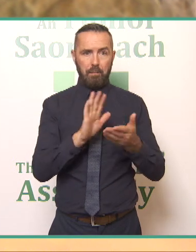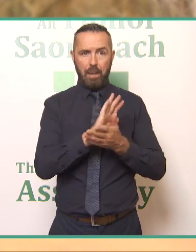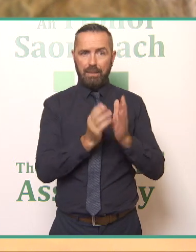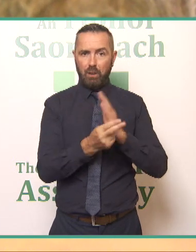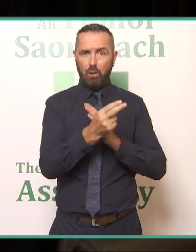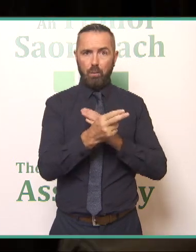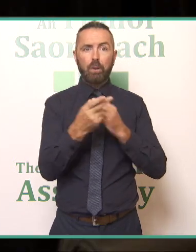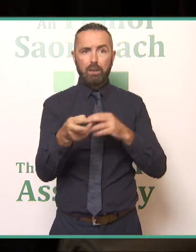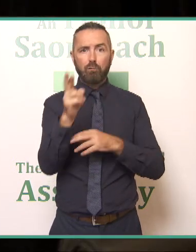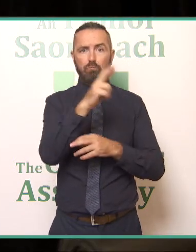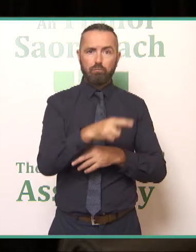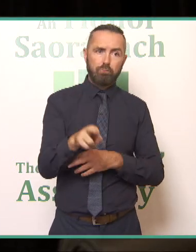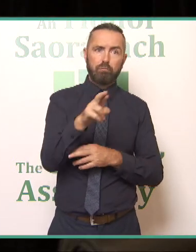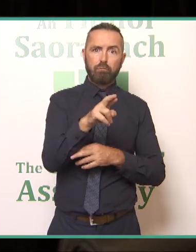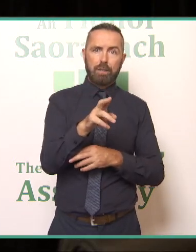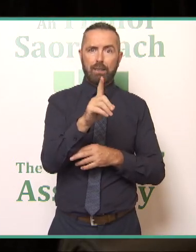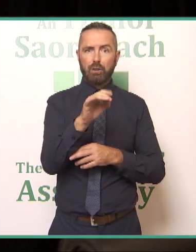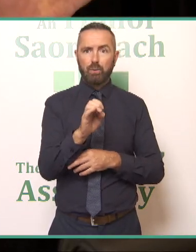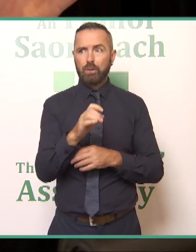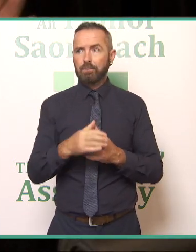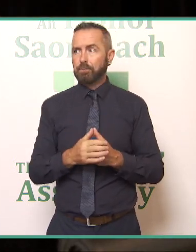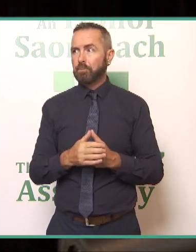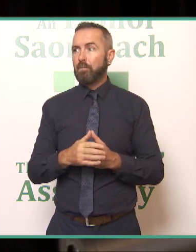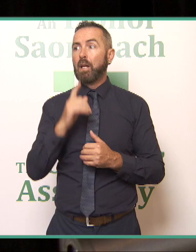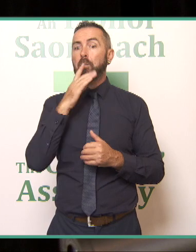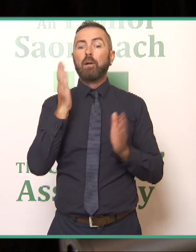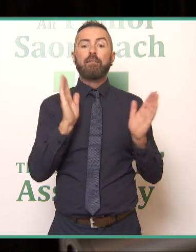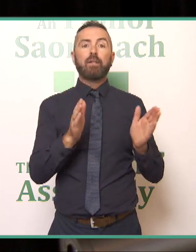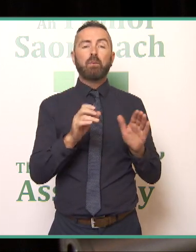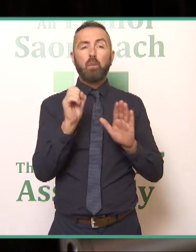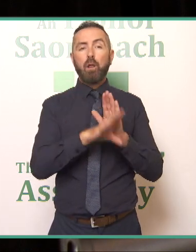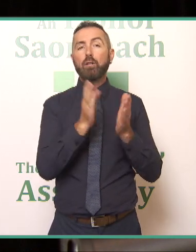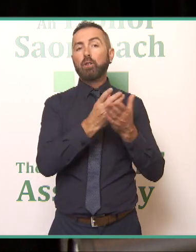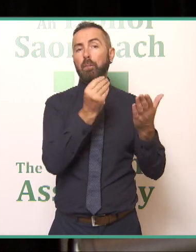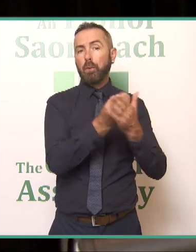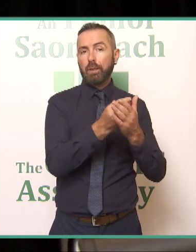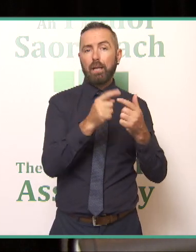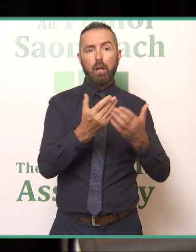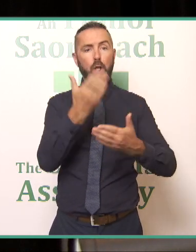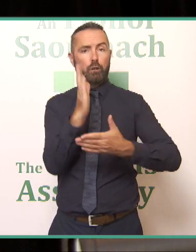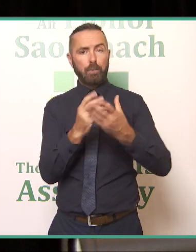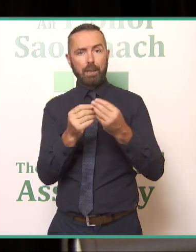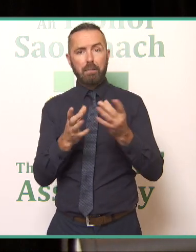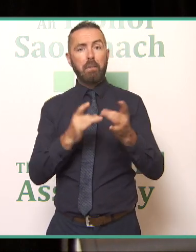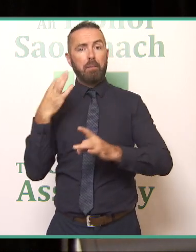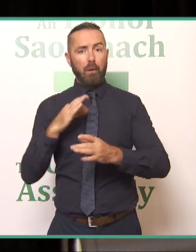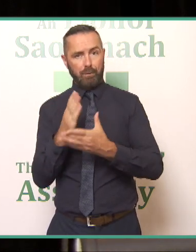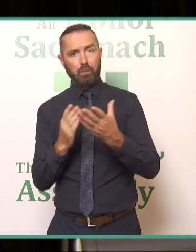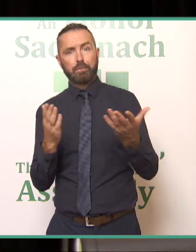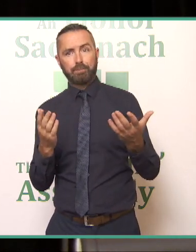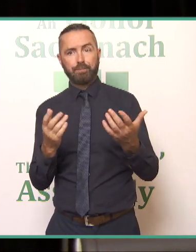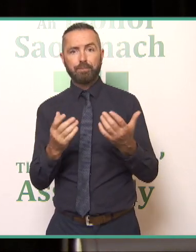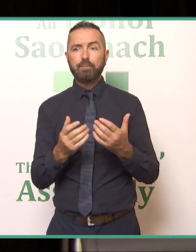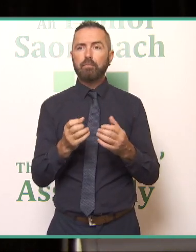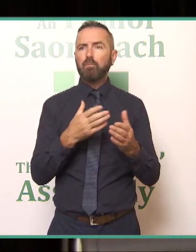And like, yeah. Anyway, the grain came up, came a crop, we lost a bit of money on some things, learned some things, right, that's grand. What do